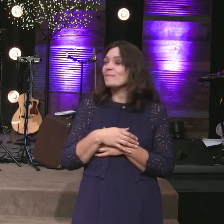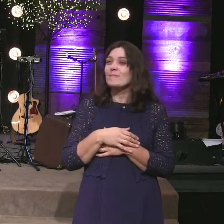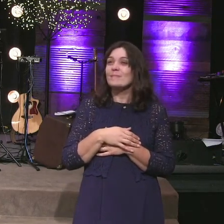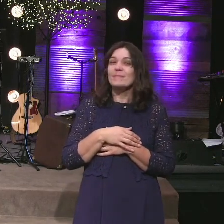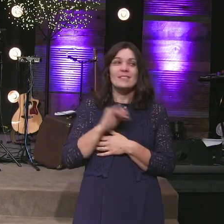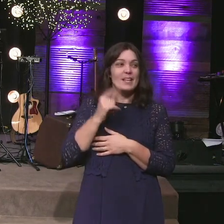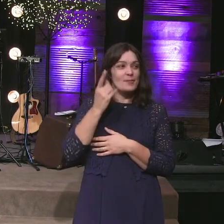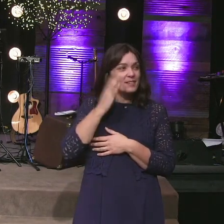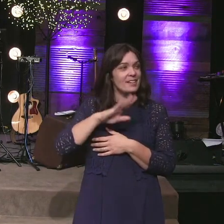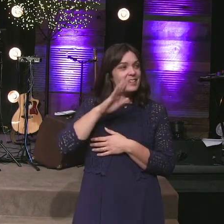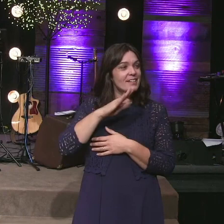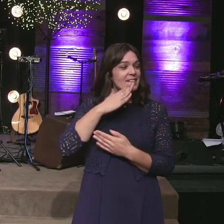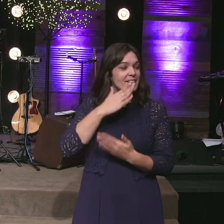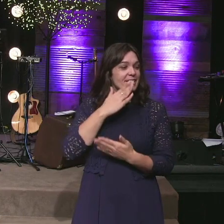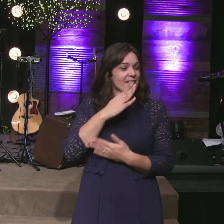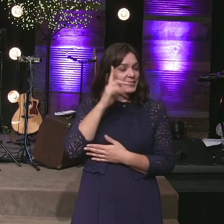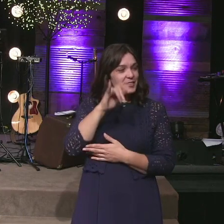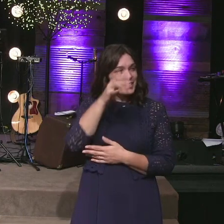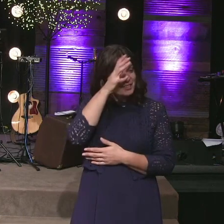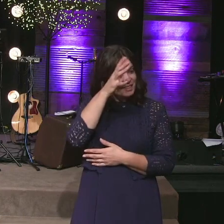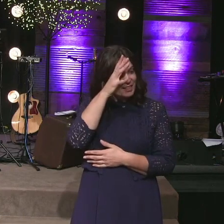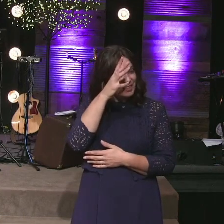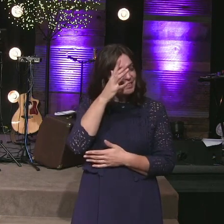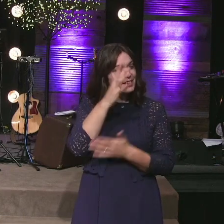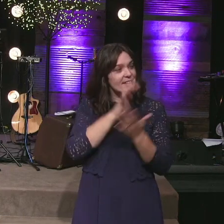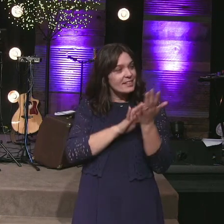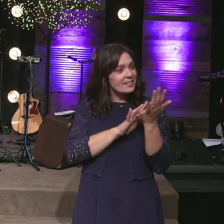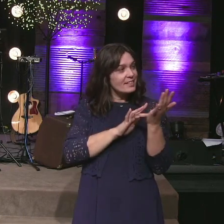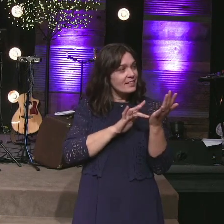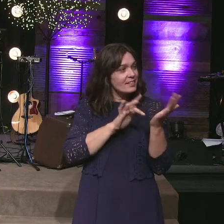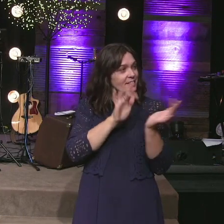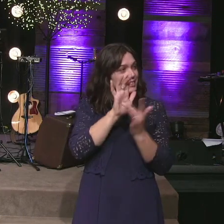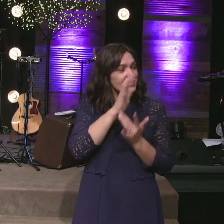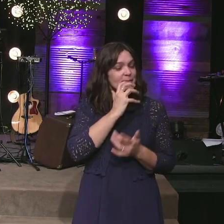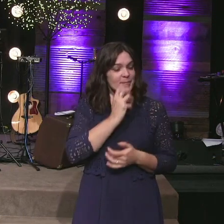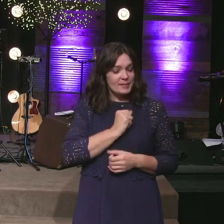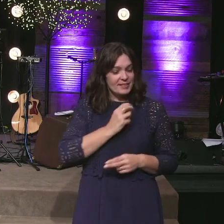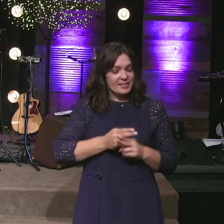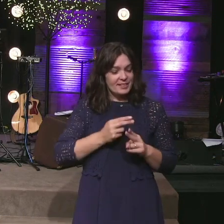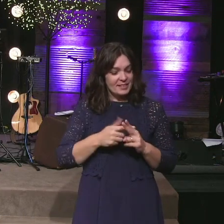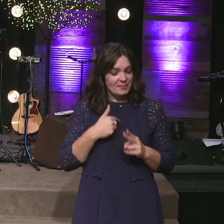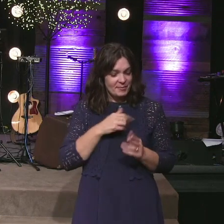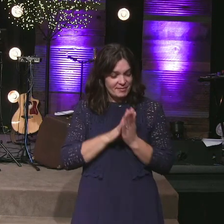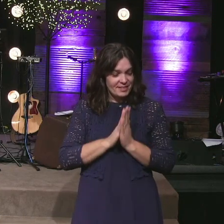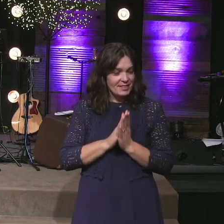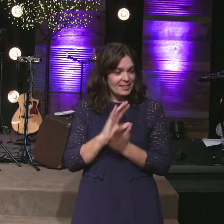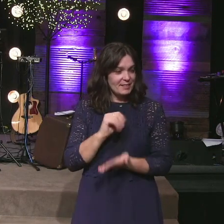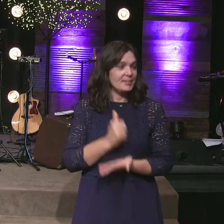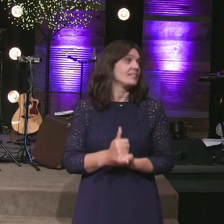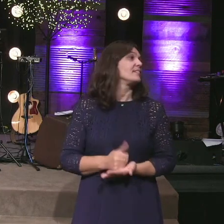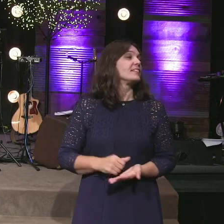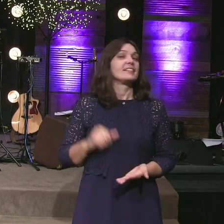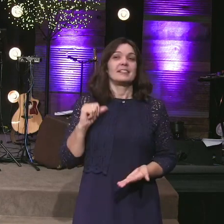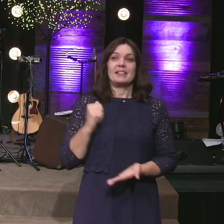We thank you for it, Father. In Jesus' precious name we pray. Amen.